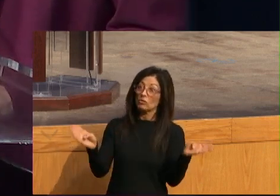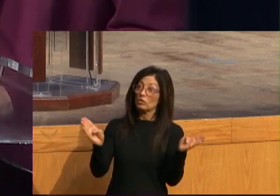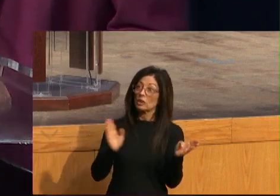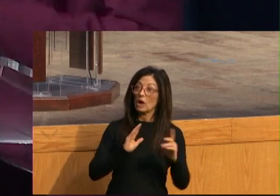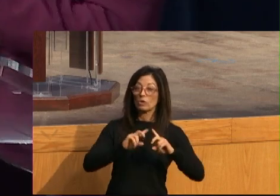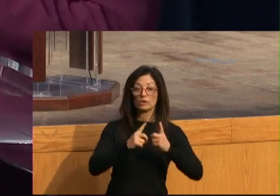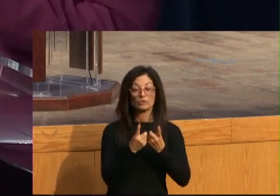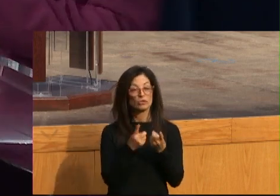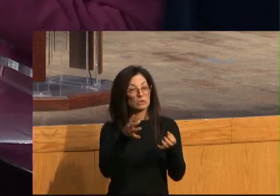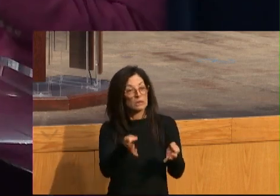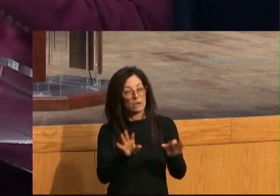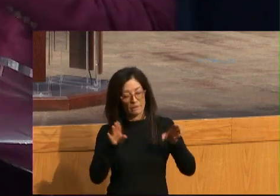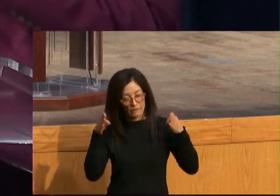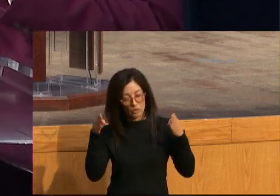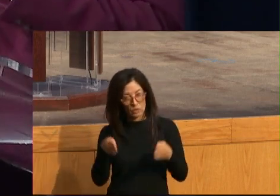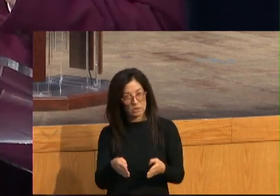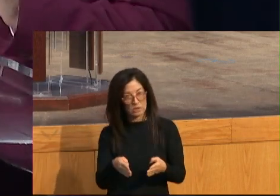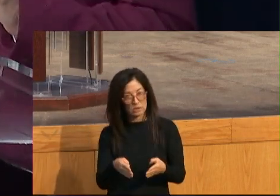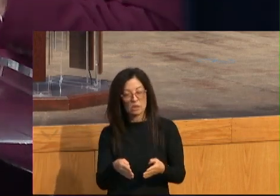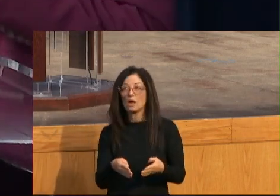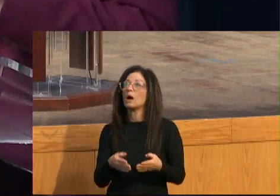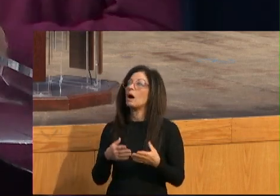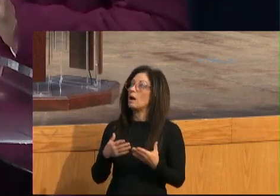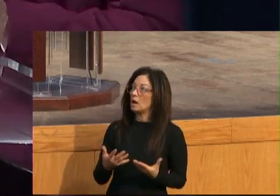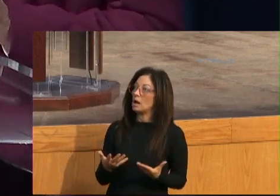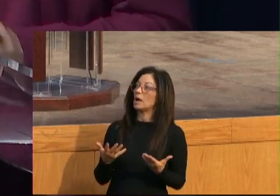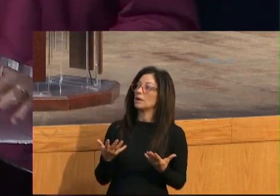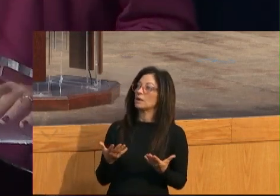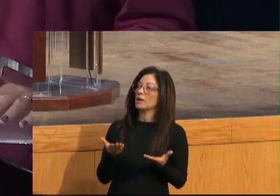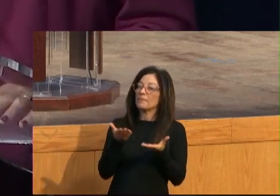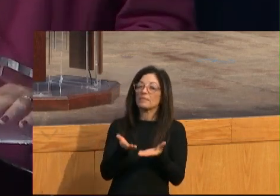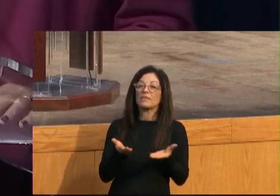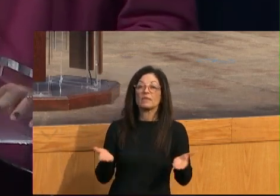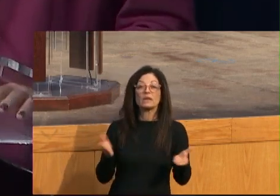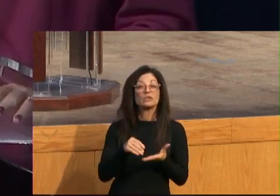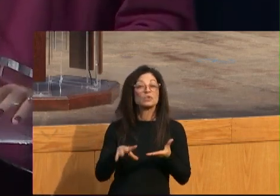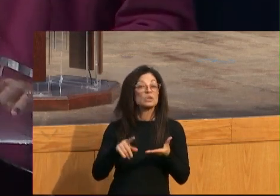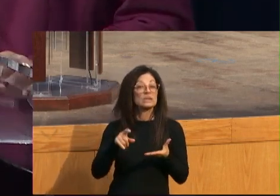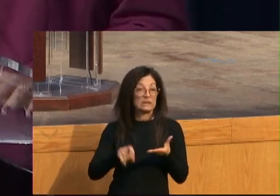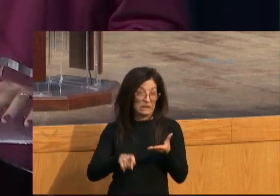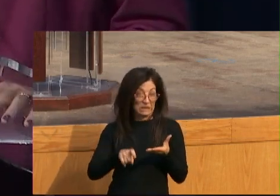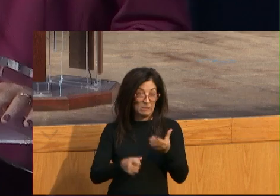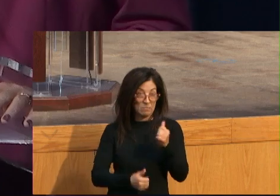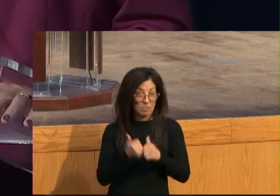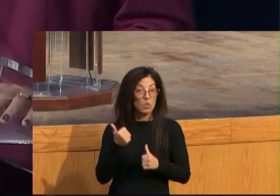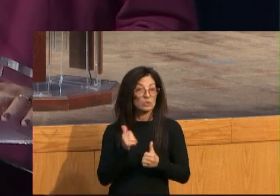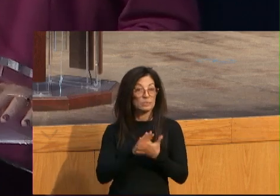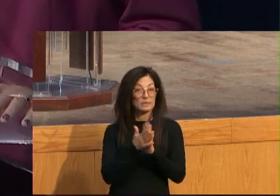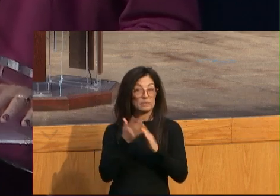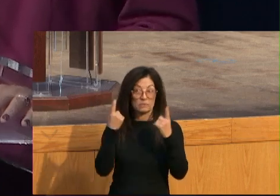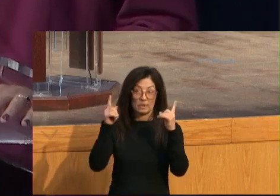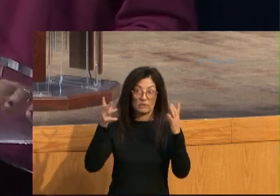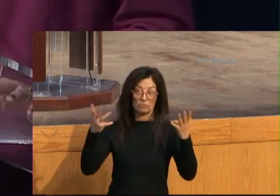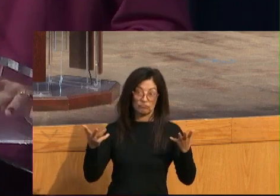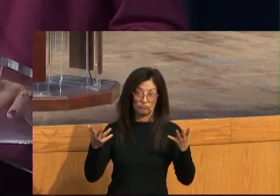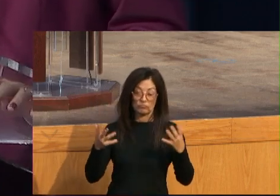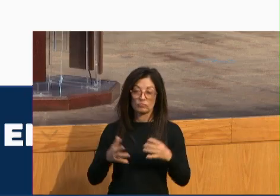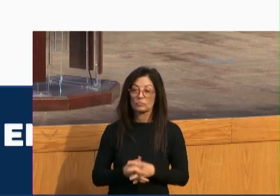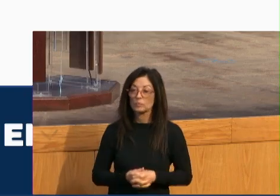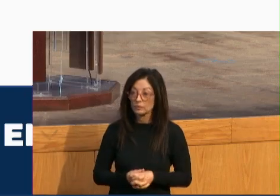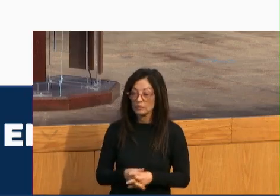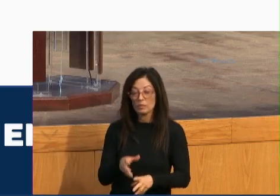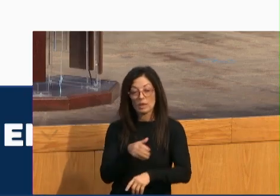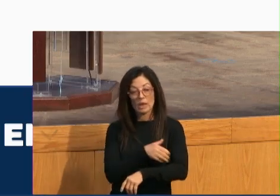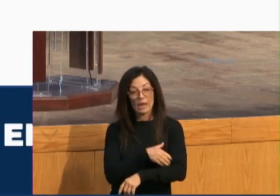district decided to focus on the things that students need the most to be successful. So the